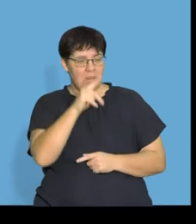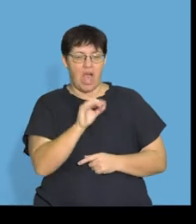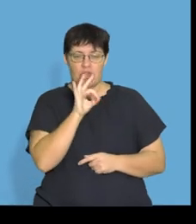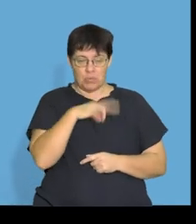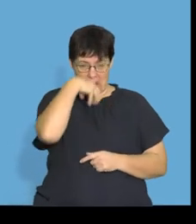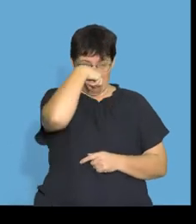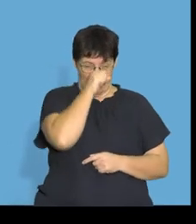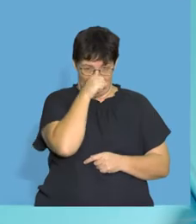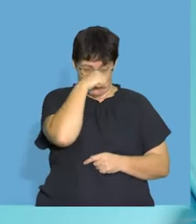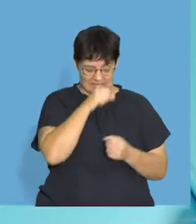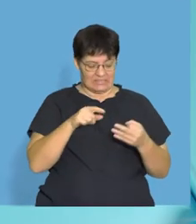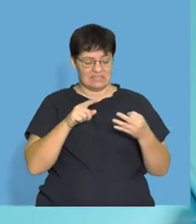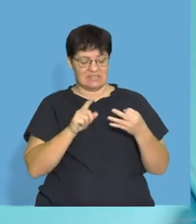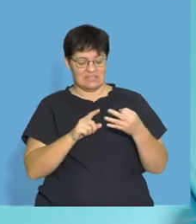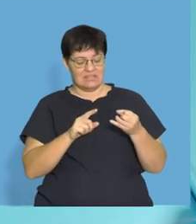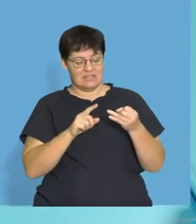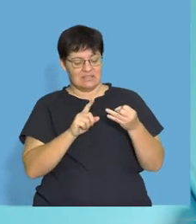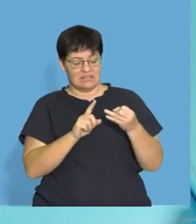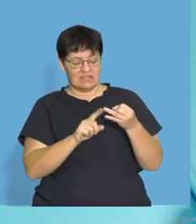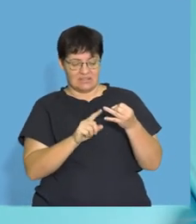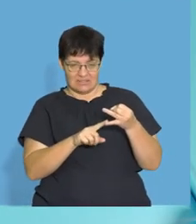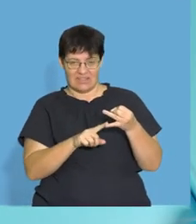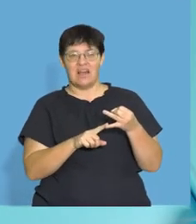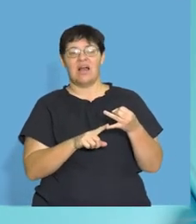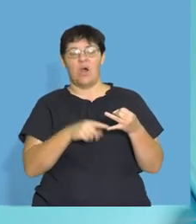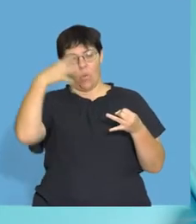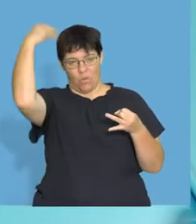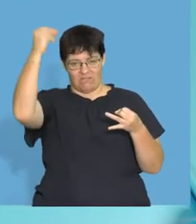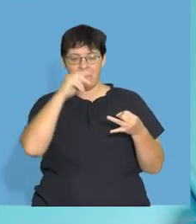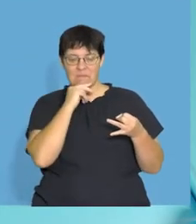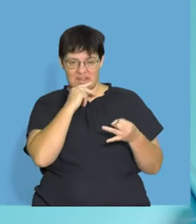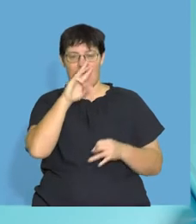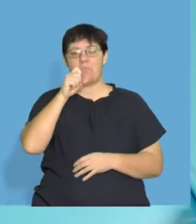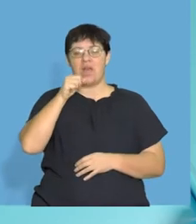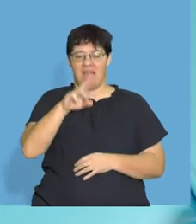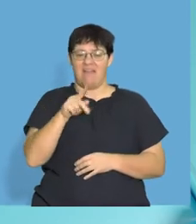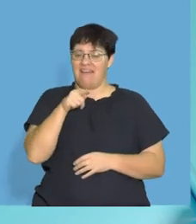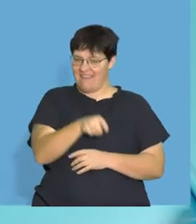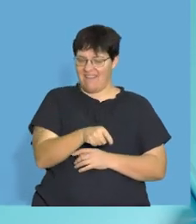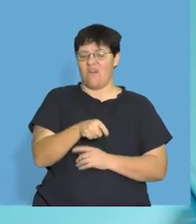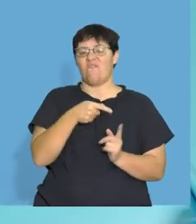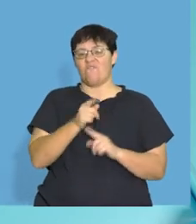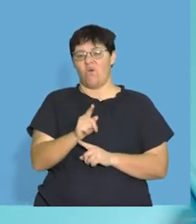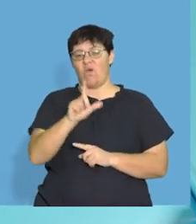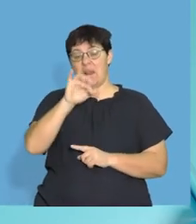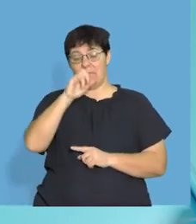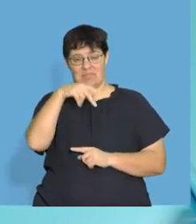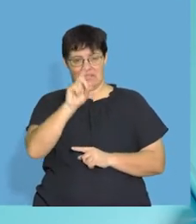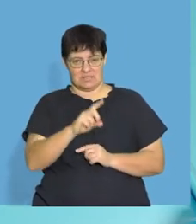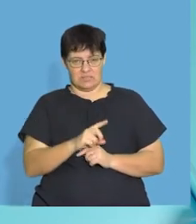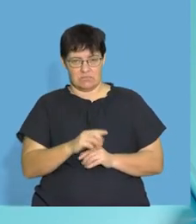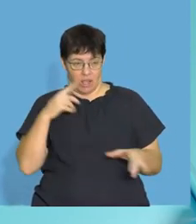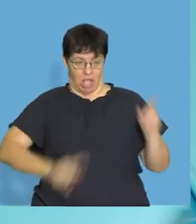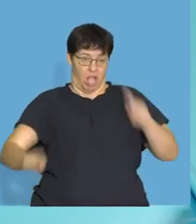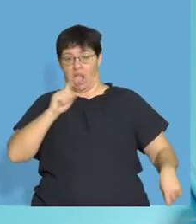pigs and the wolf. That makes up, right, the monomer of a, right, of a lipid. Now, I'm going to show you the next diagram.